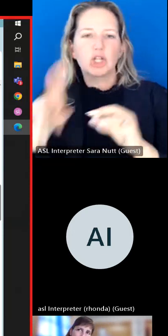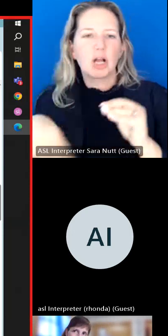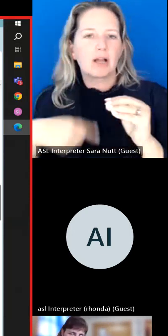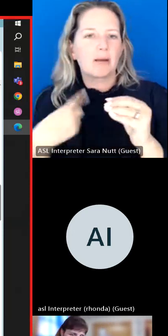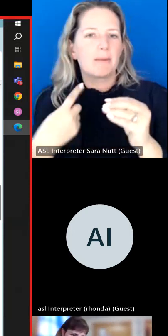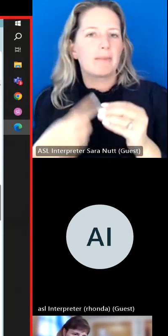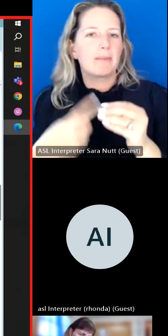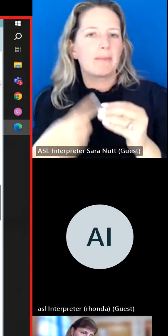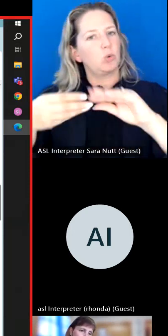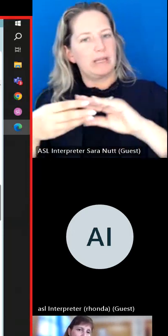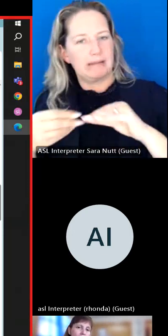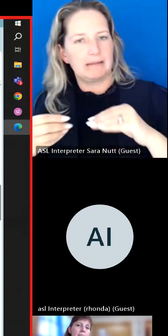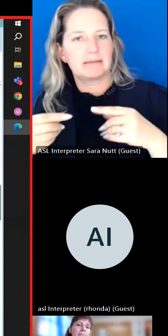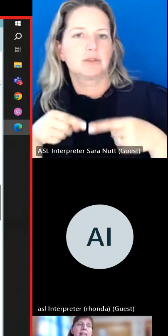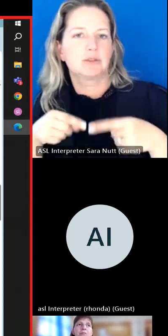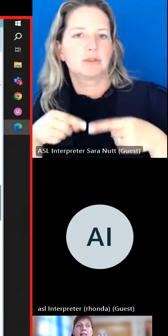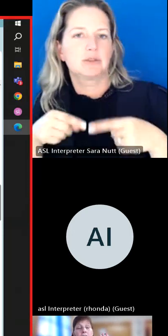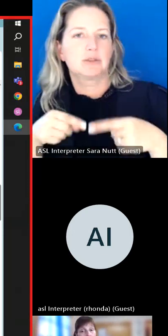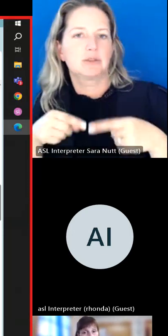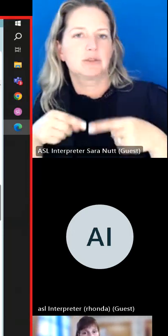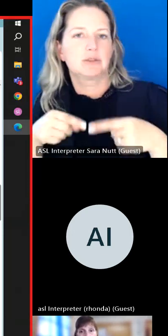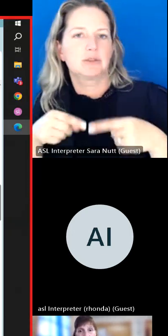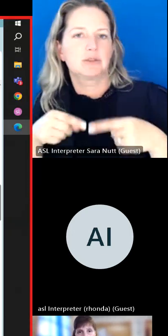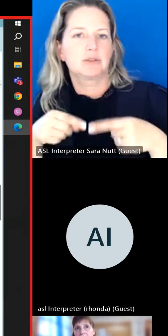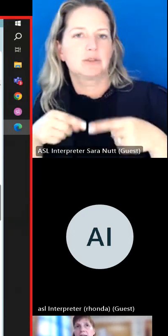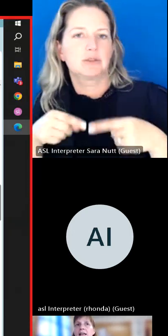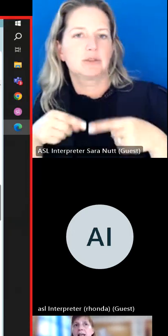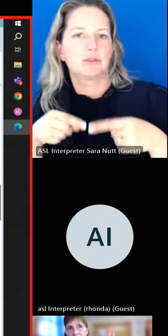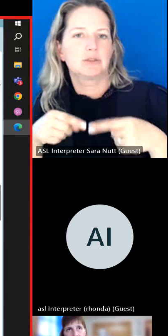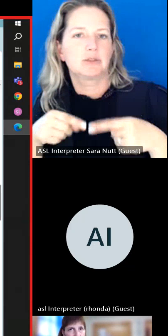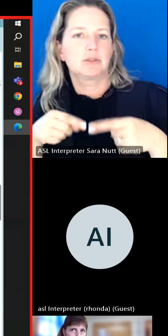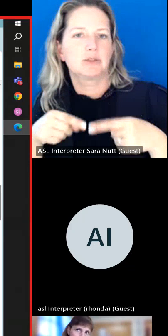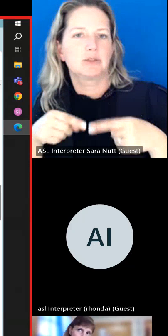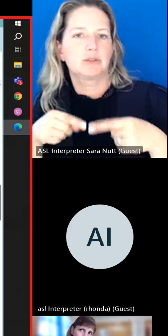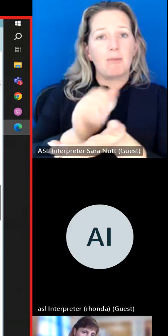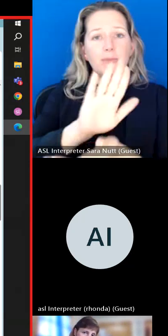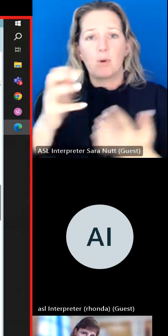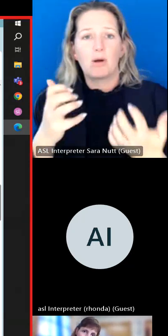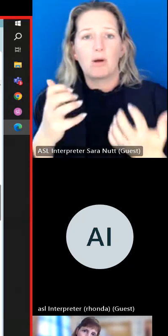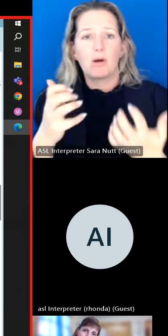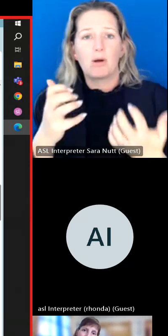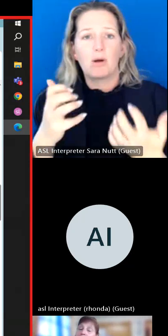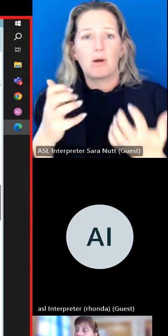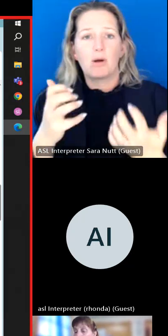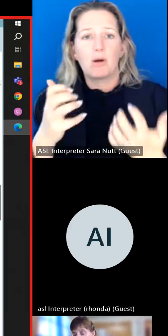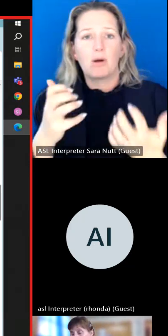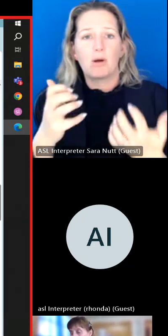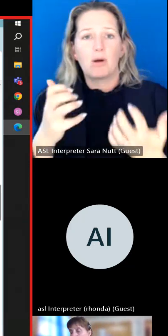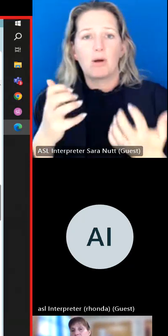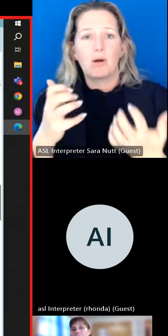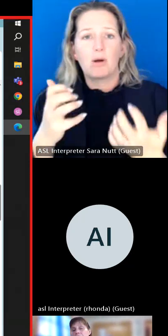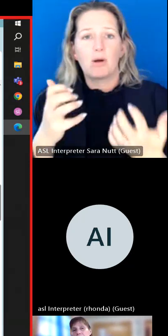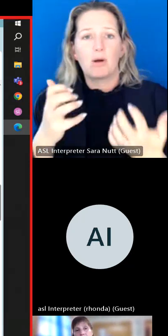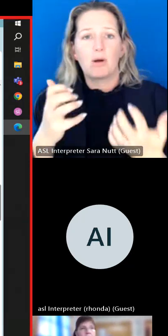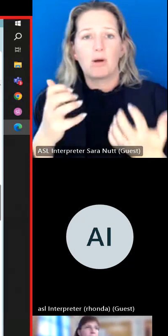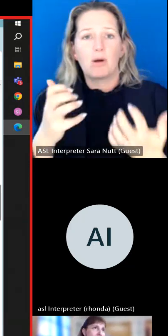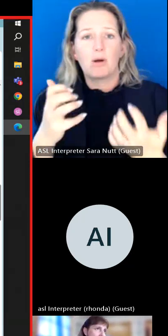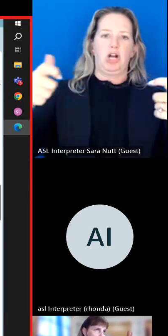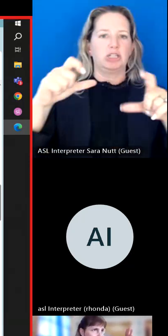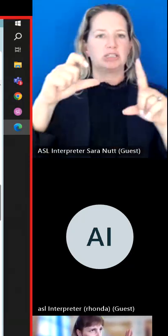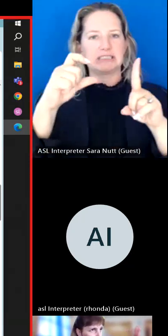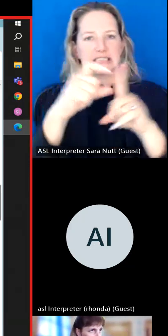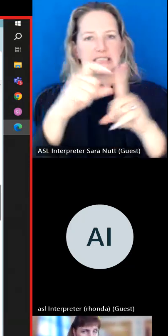can help your audience see the story by using large text and full screen pictures. And you can also introduce your